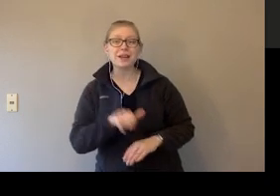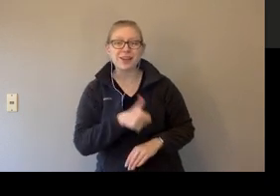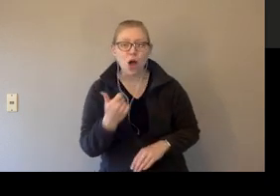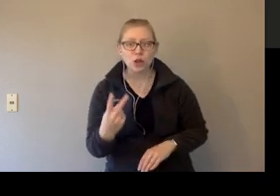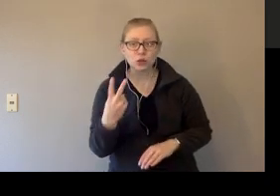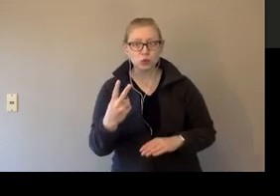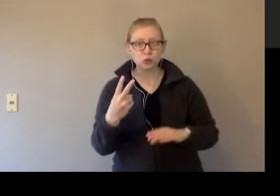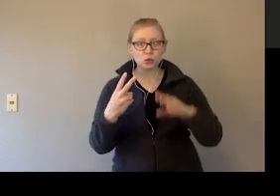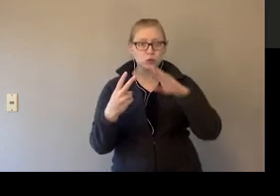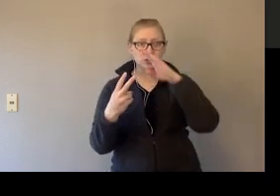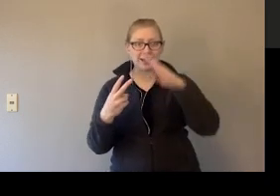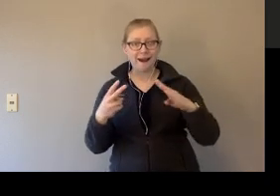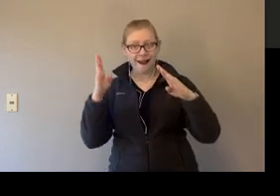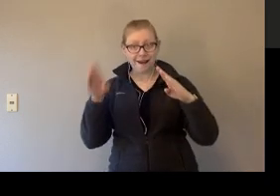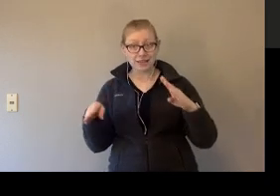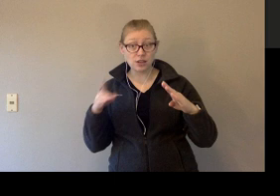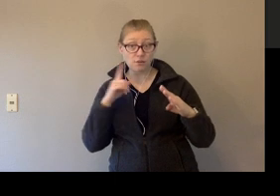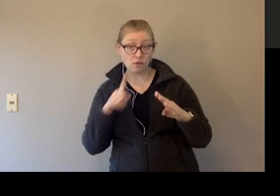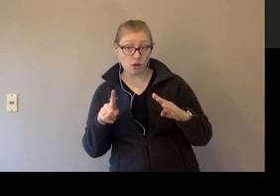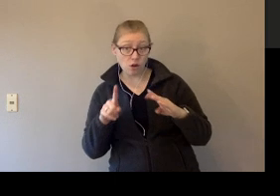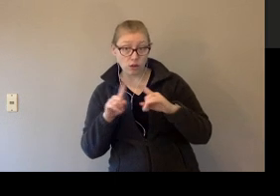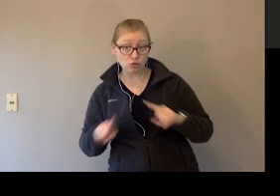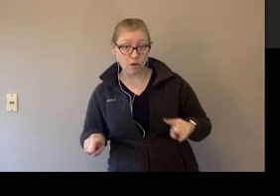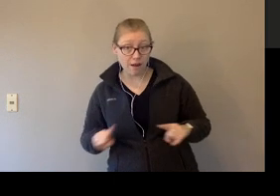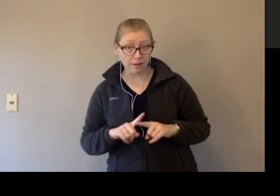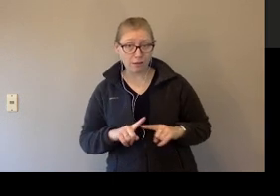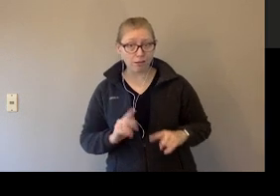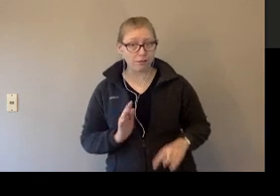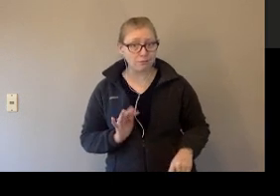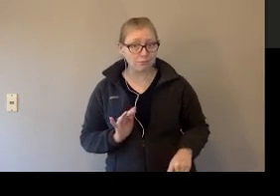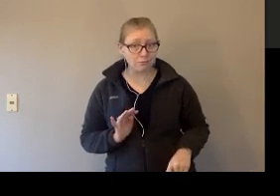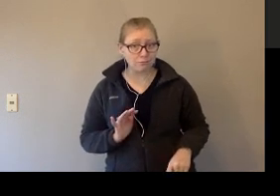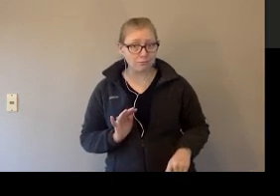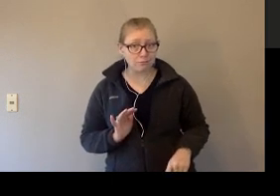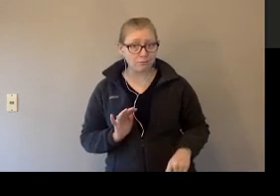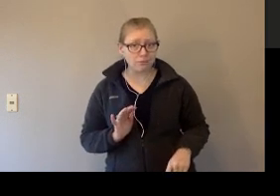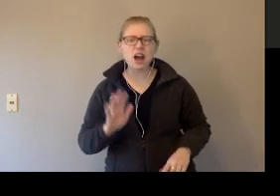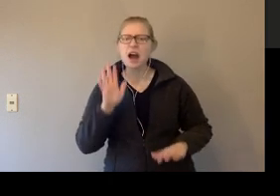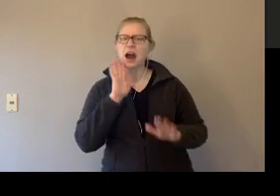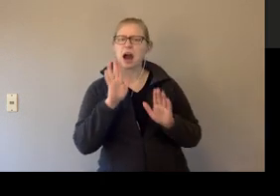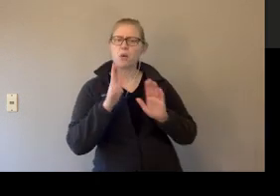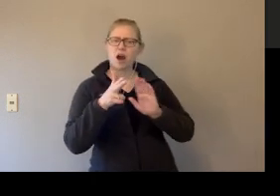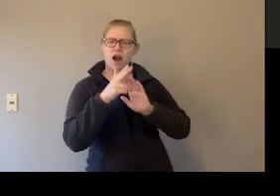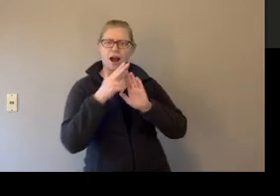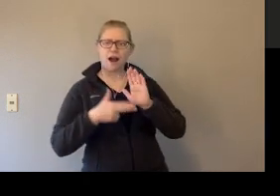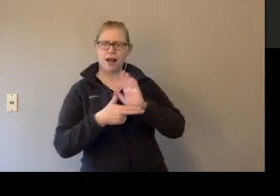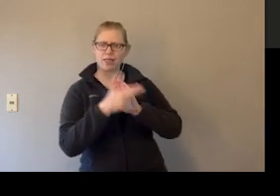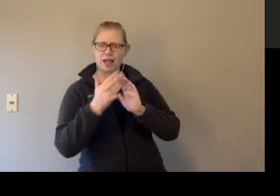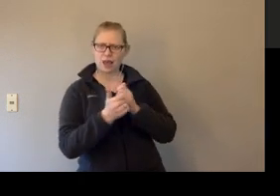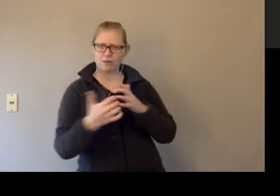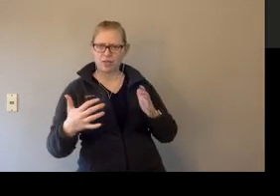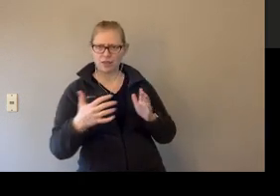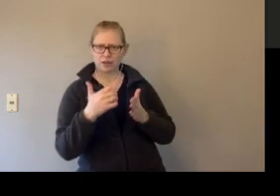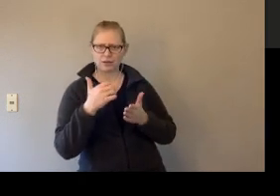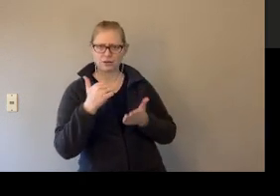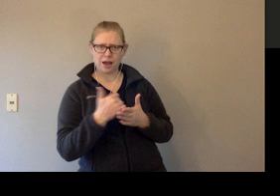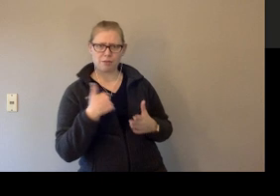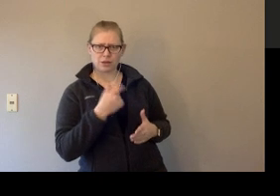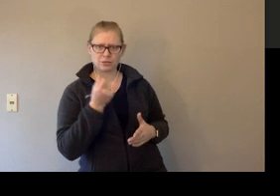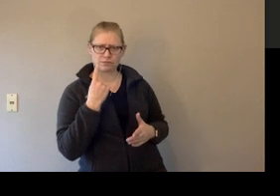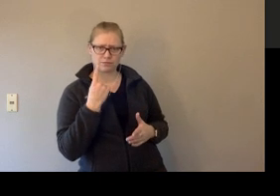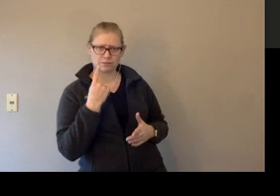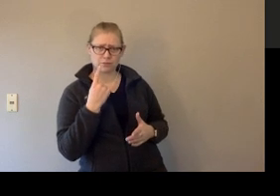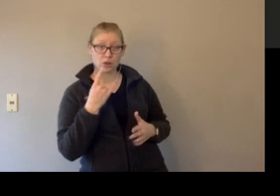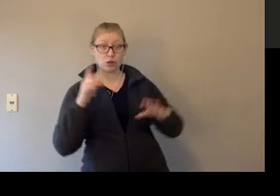So that's kind of cool. So I'm gonna highlight these just to help us identify. So those two sides are going to make a